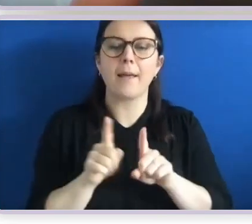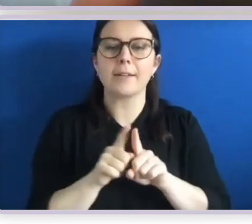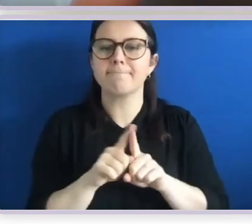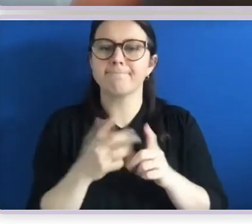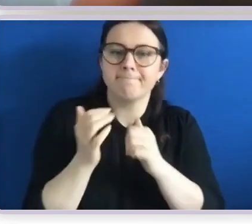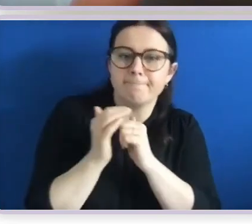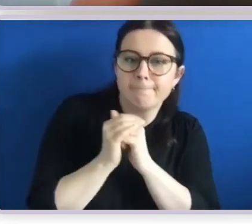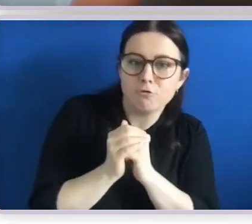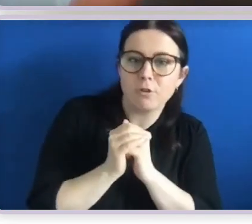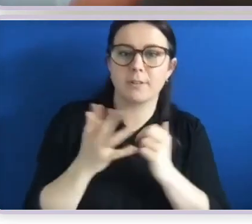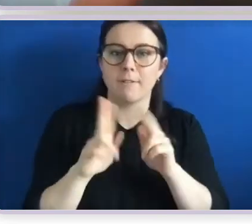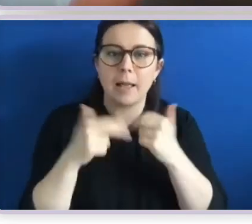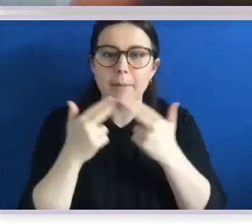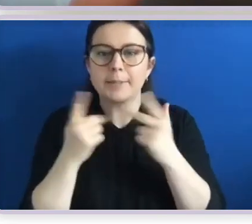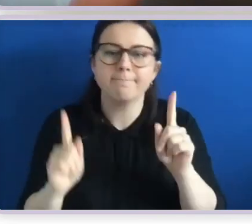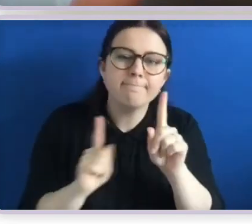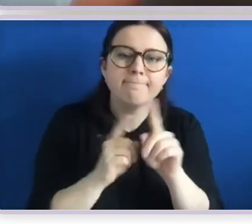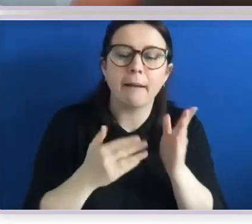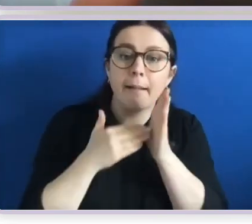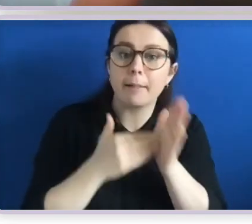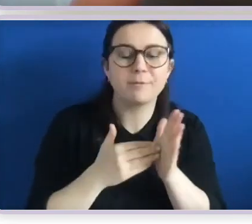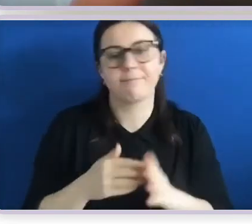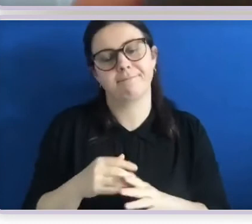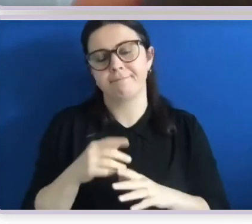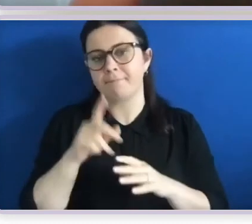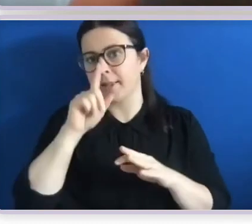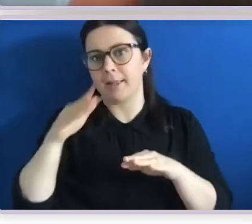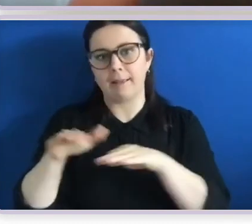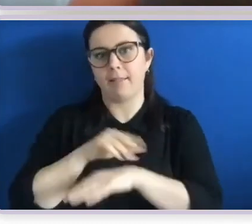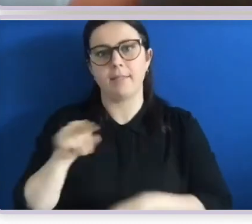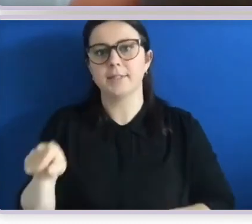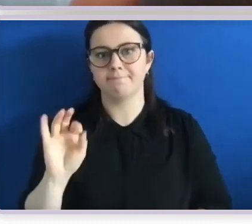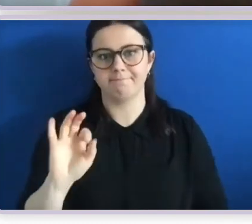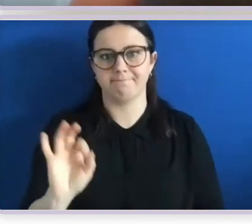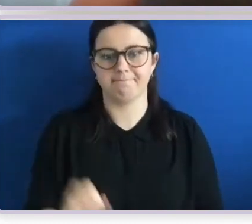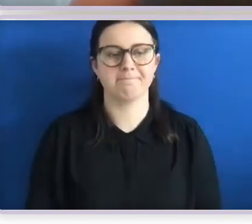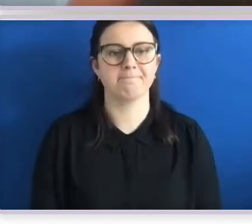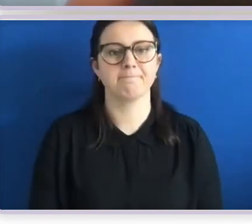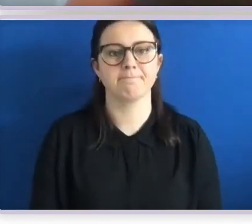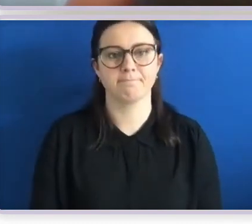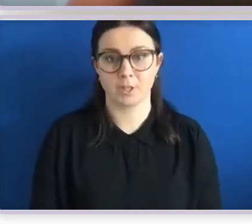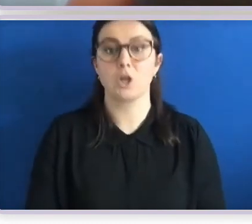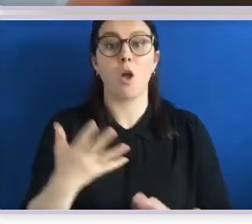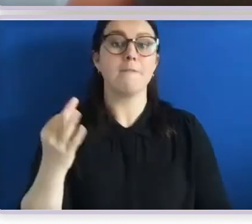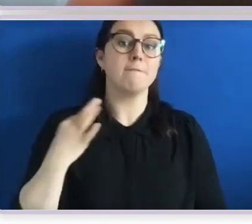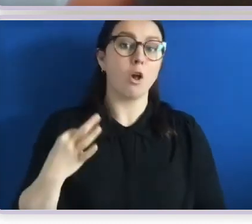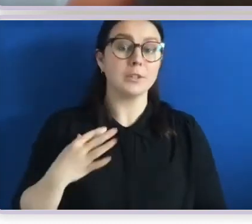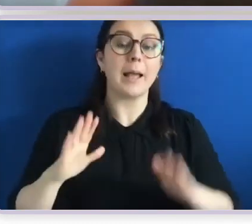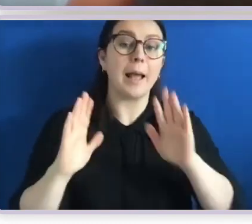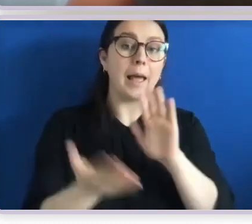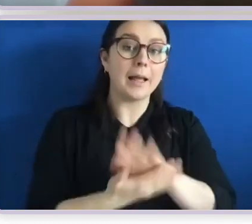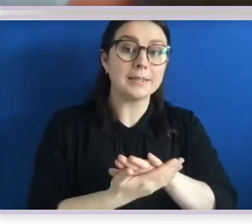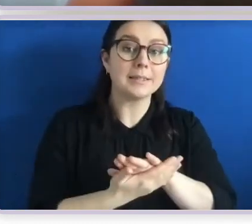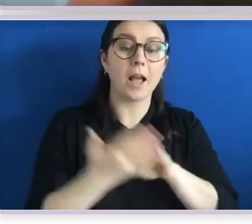or a family member or something like that, we don't cover people in that circumstance. So yes, volunteers who are volunteering